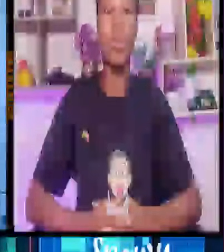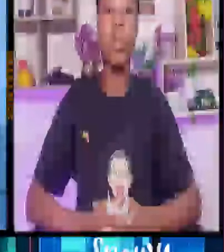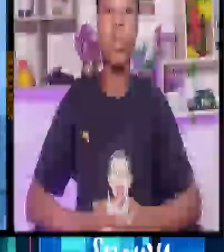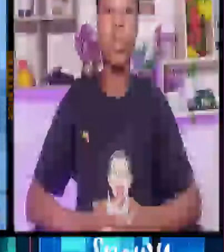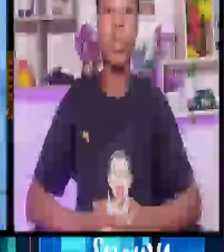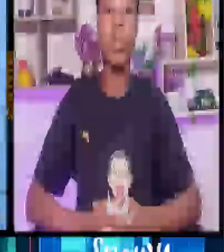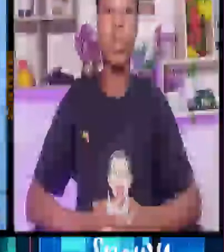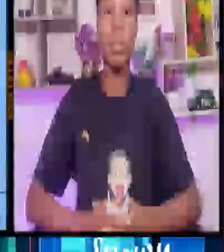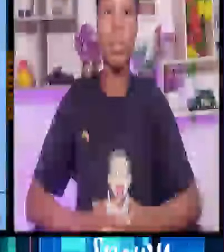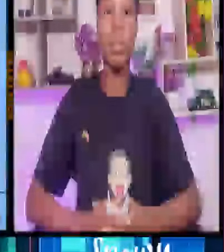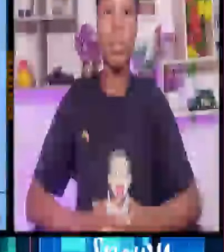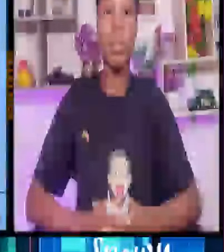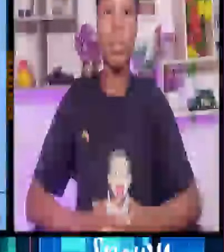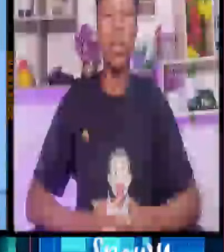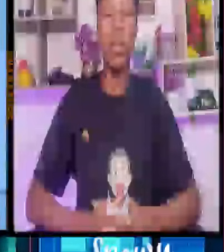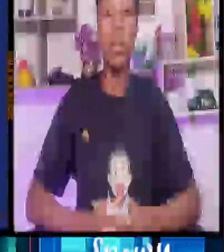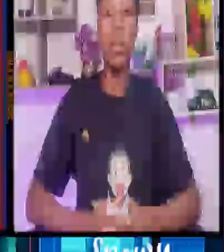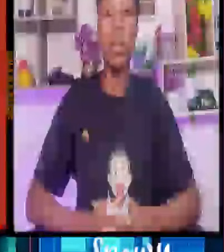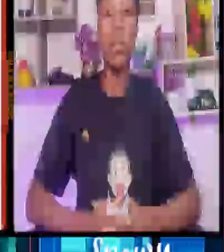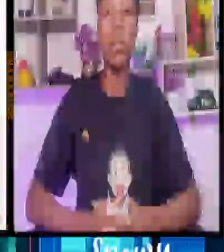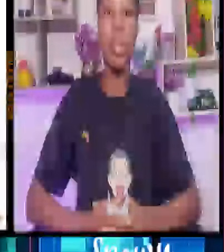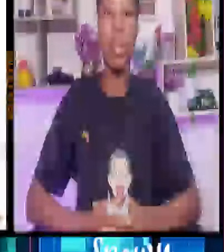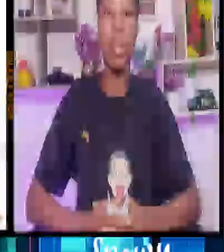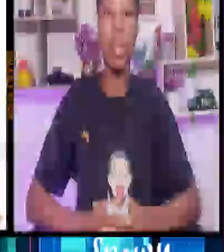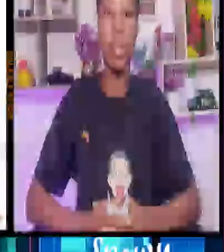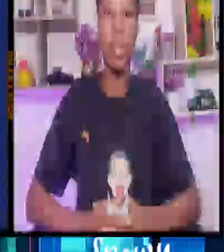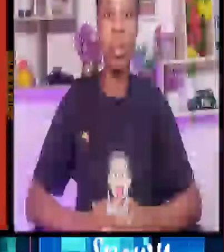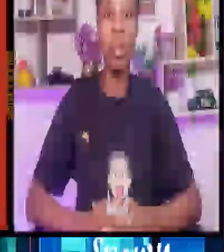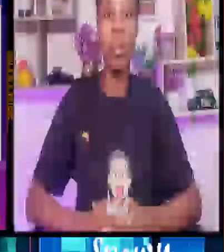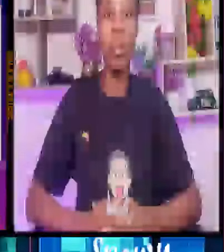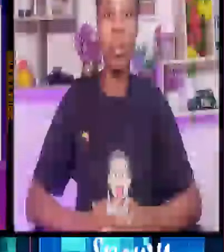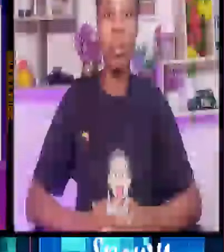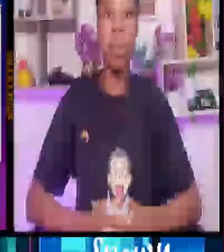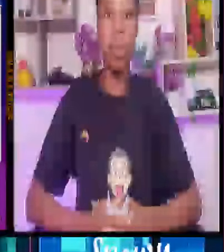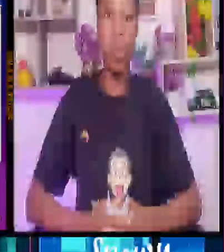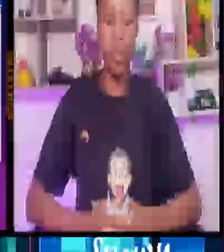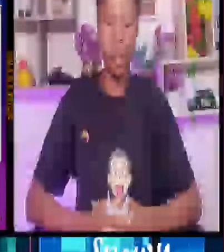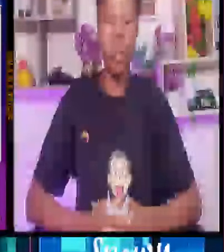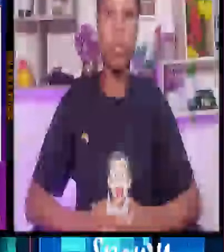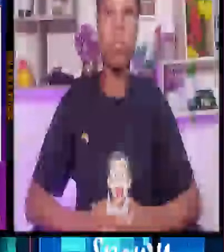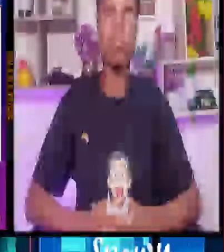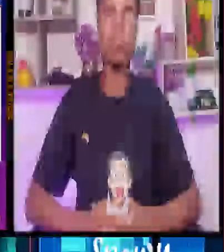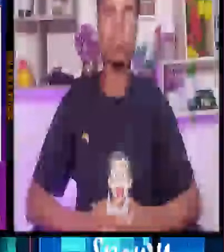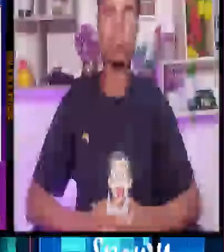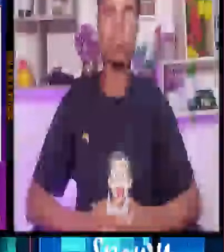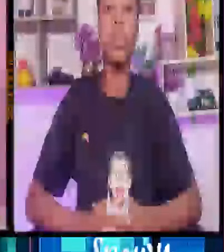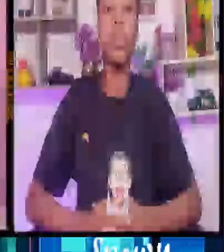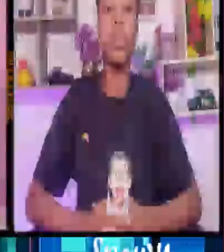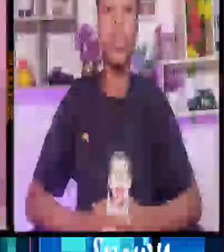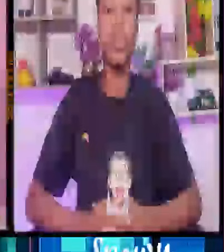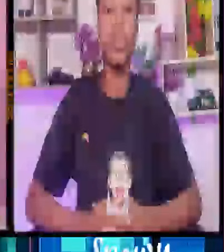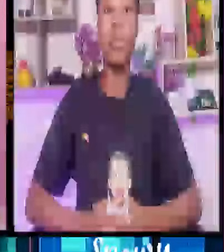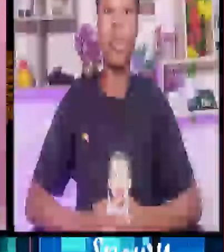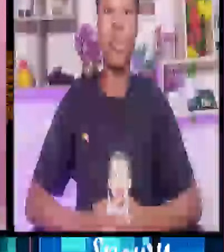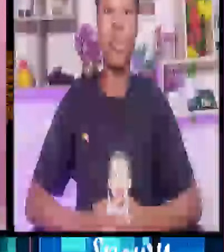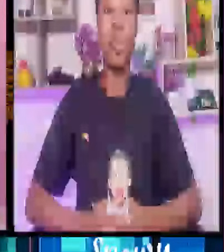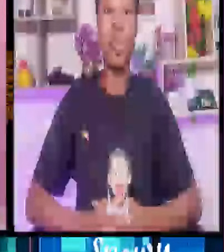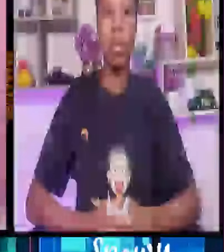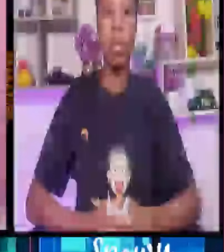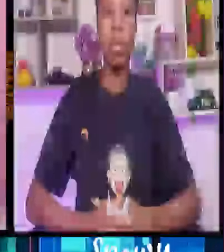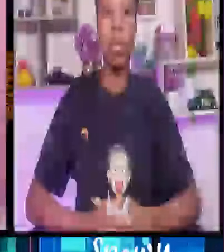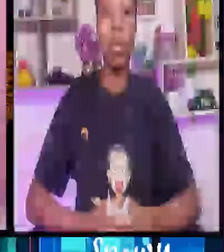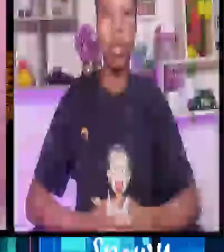What's happening? Who's in the studio, please? Well, of course, your colleague is Kwesi Kwati is in the